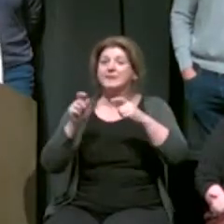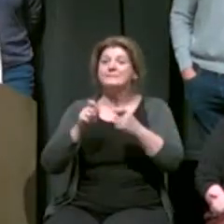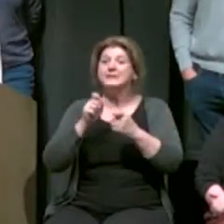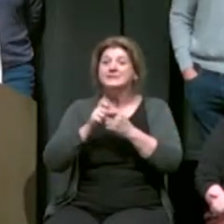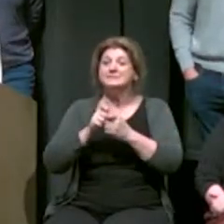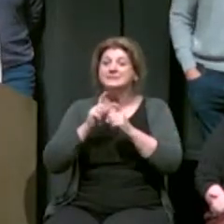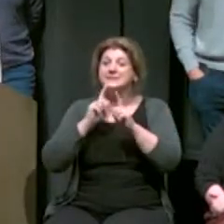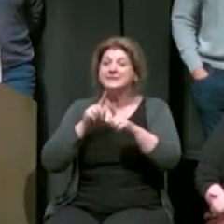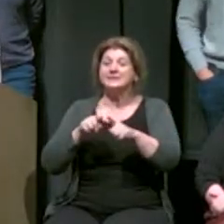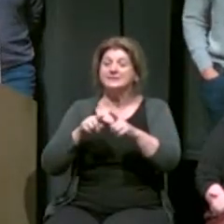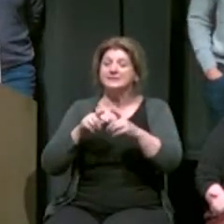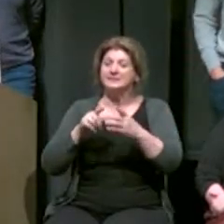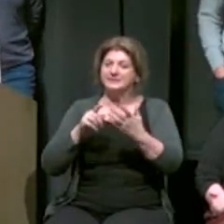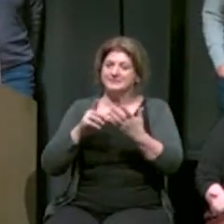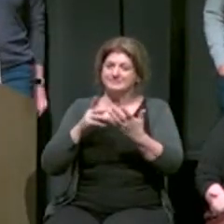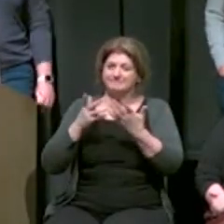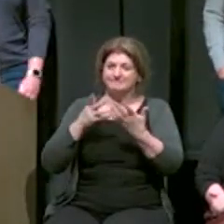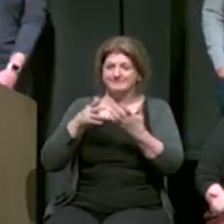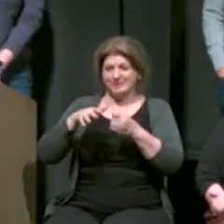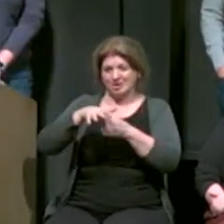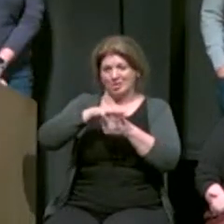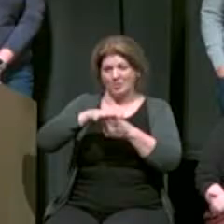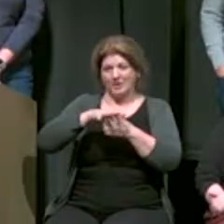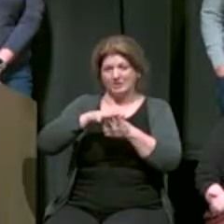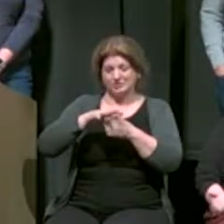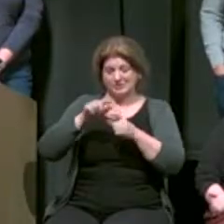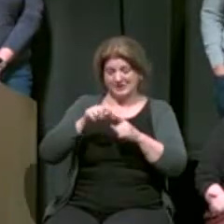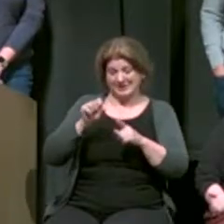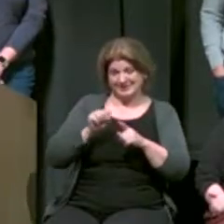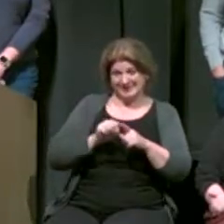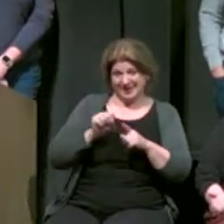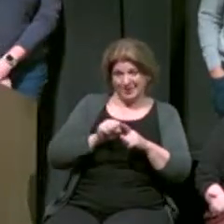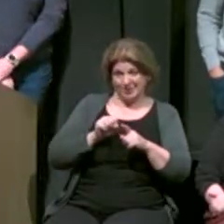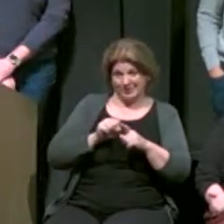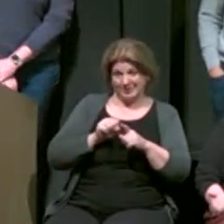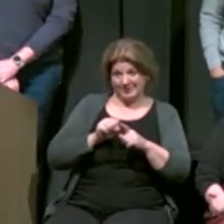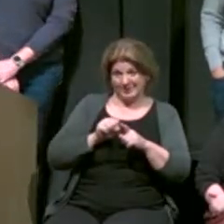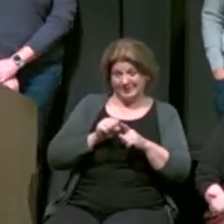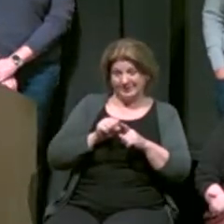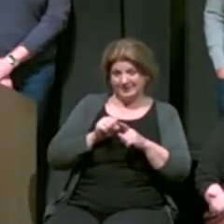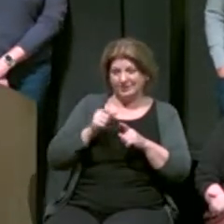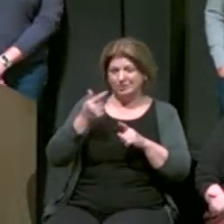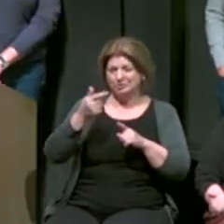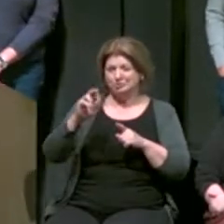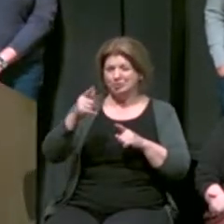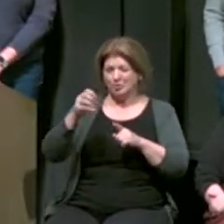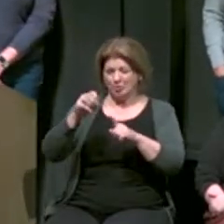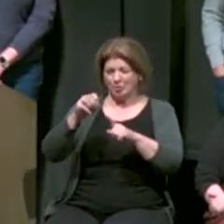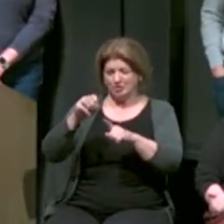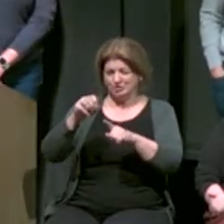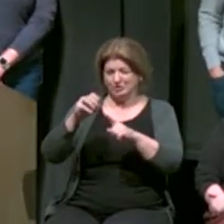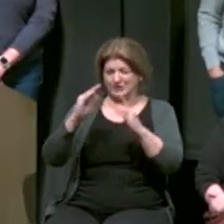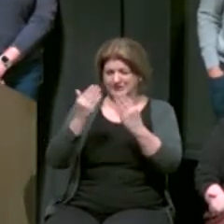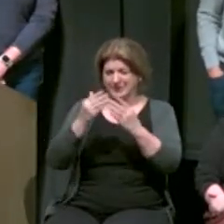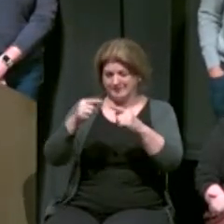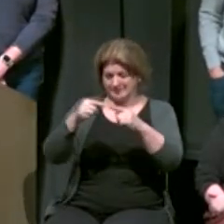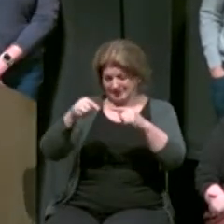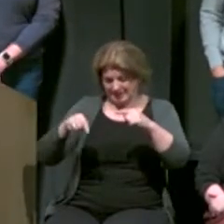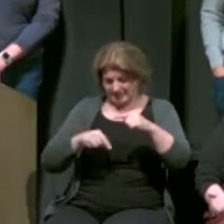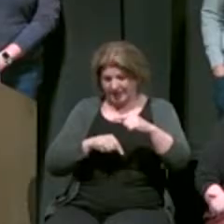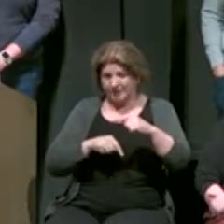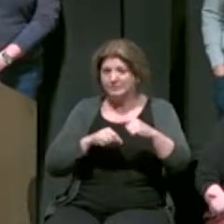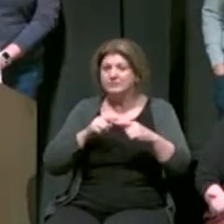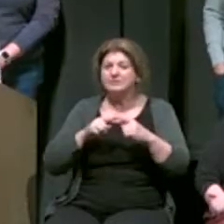Specifically, I guess the location further south of the Gorge Dam where it's located. I can't speak to